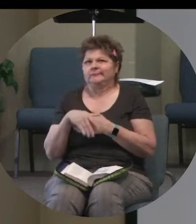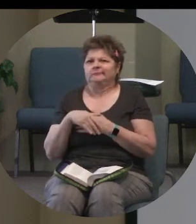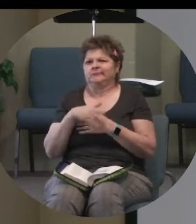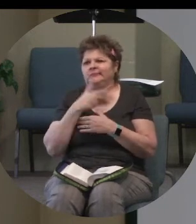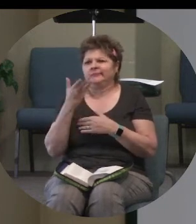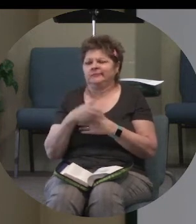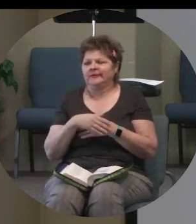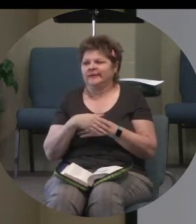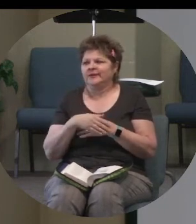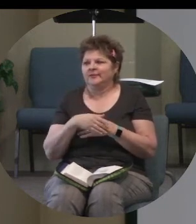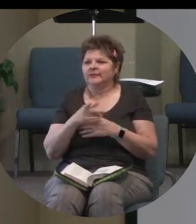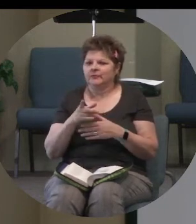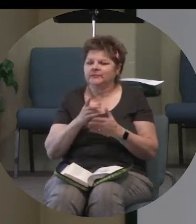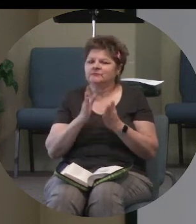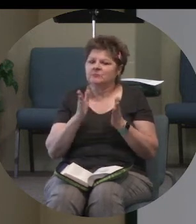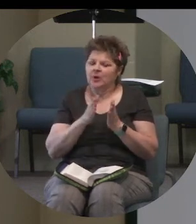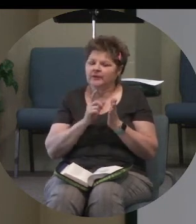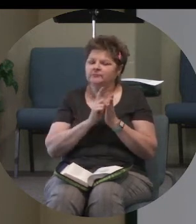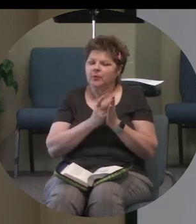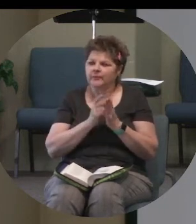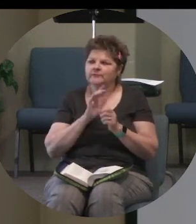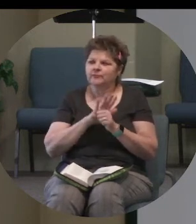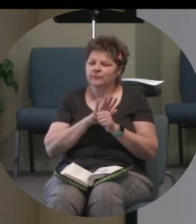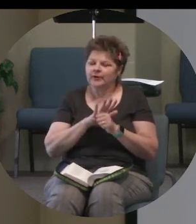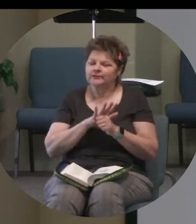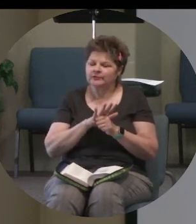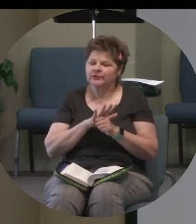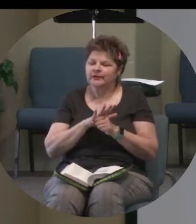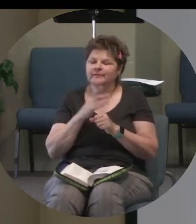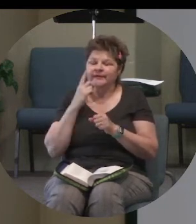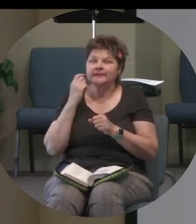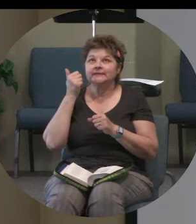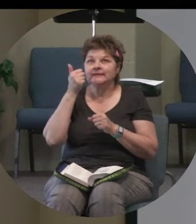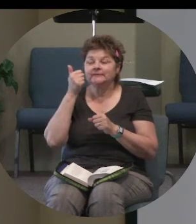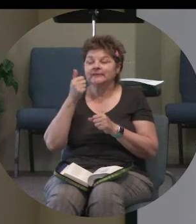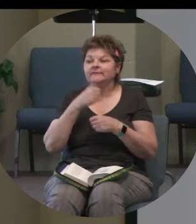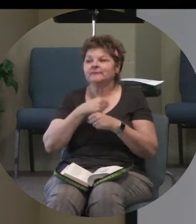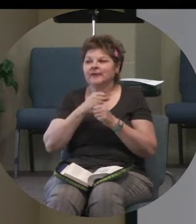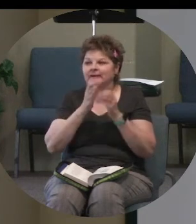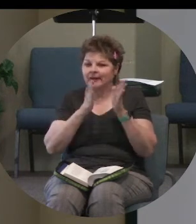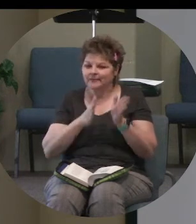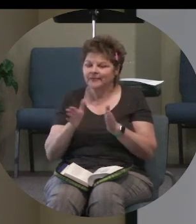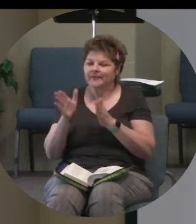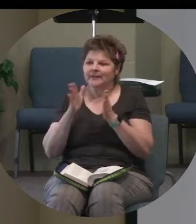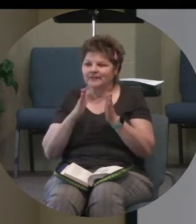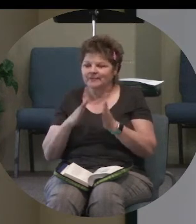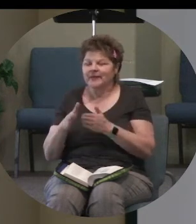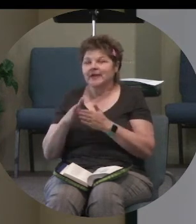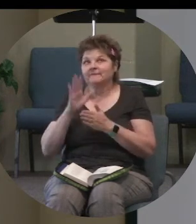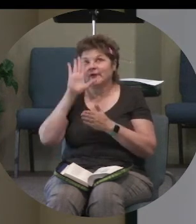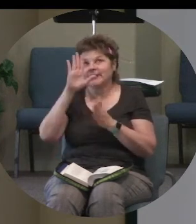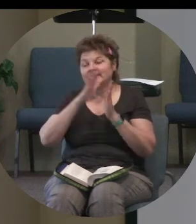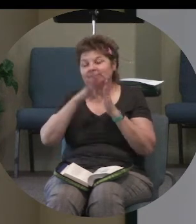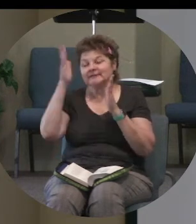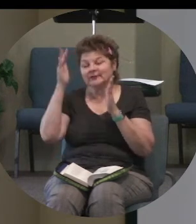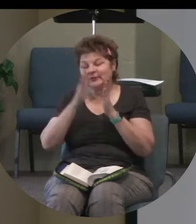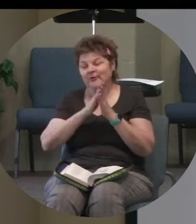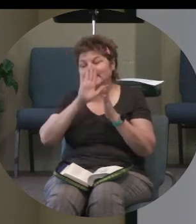moments, the smallest moments of pressure, because he is orchestrating a plan for his glory,